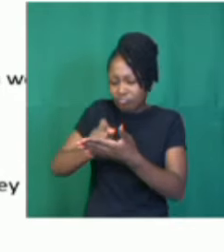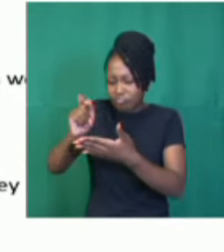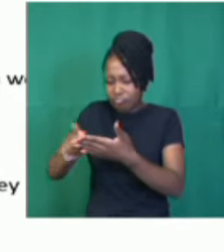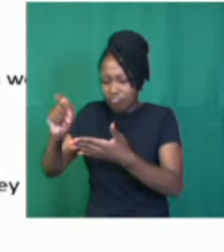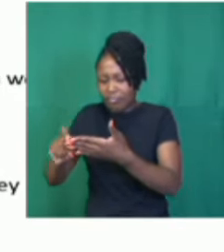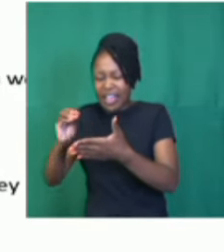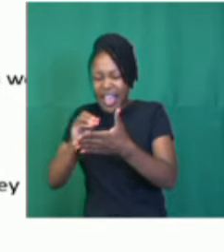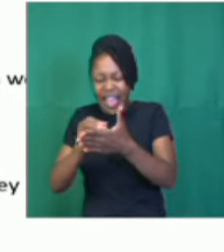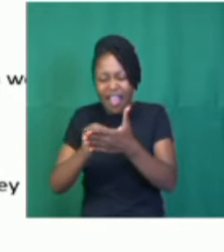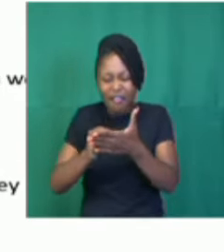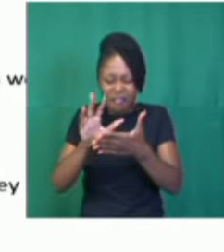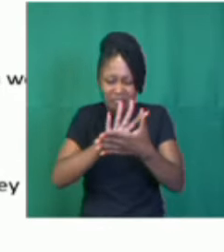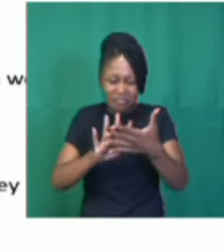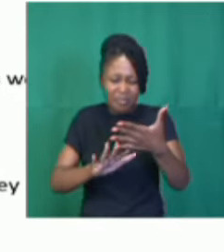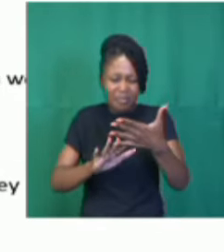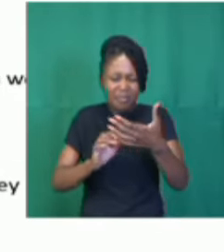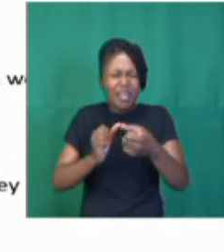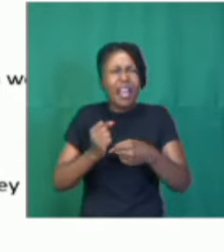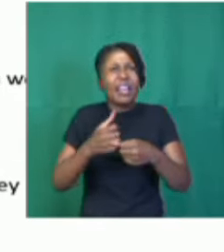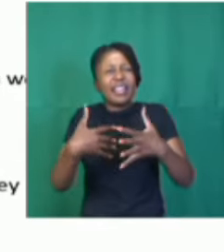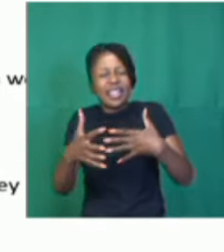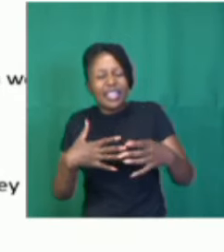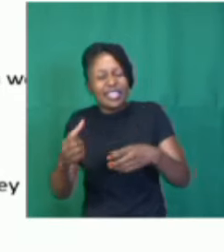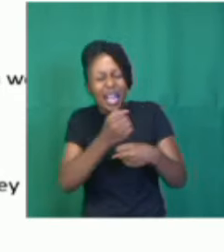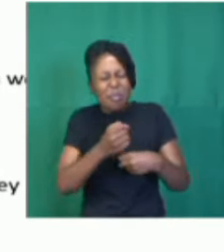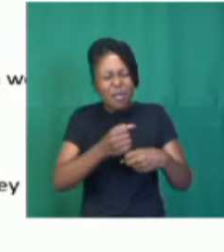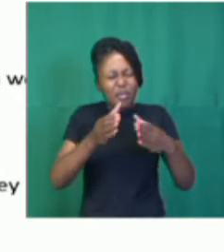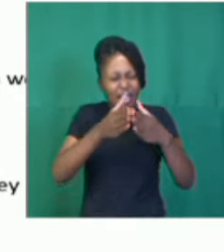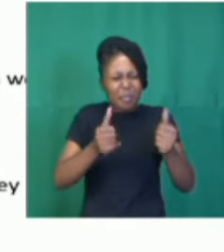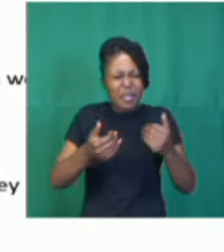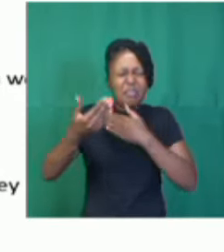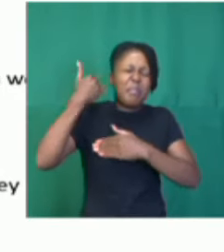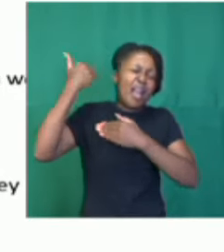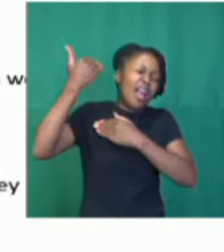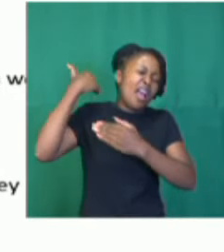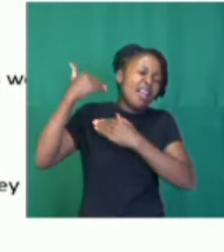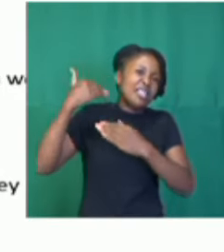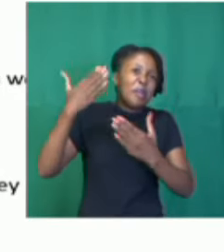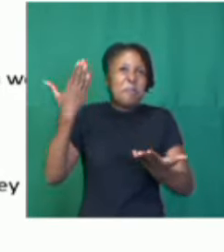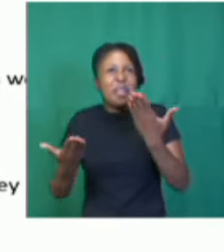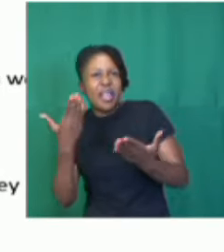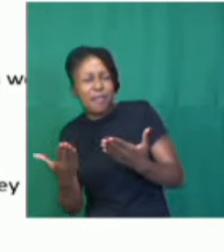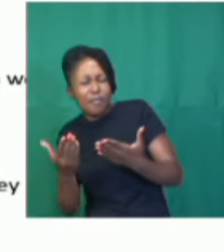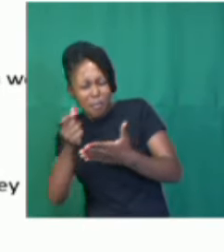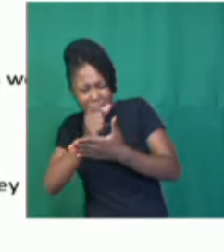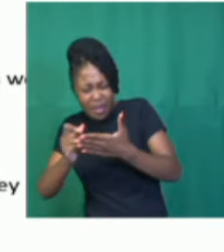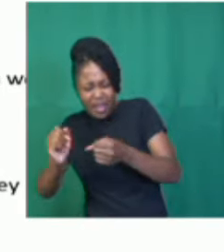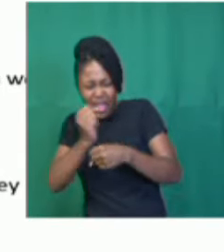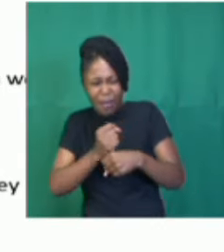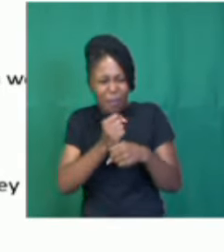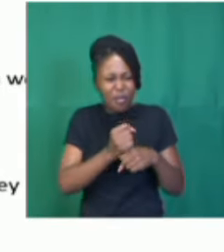talk about, let's say, maybe revolution, or that talk about warning young people. It allows you to raise